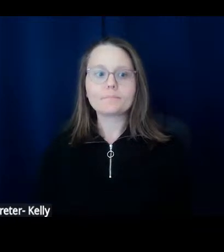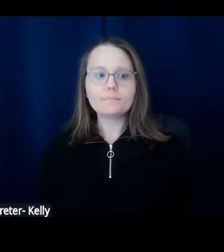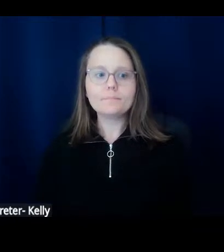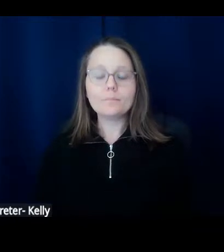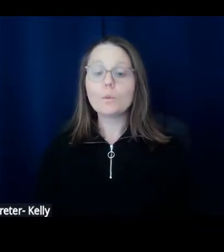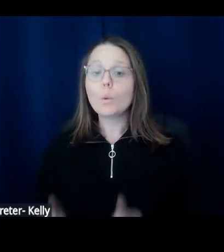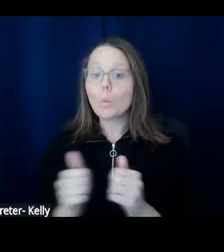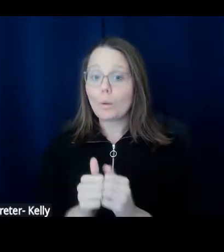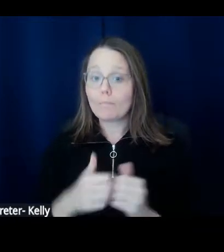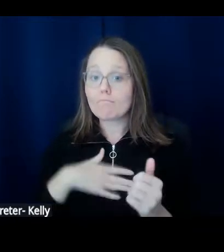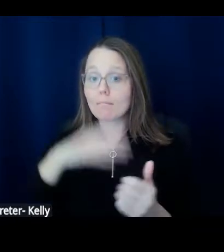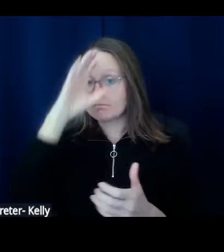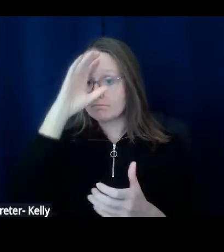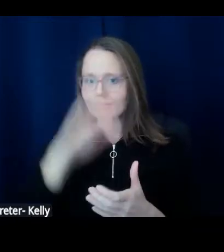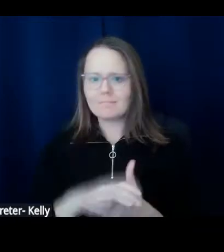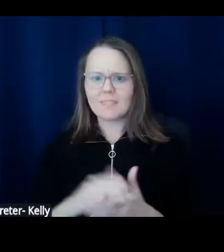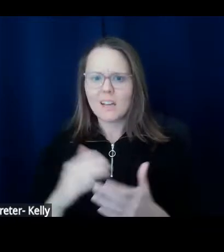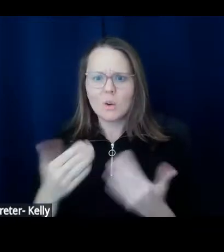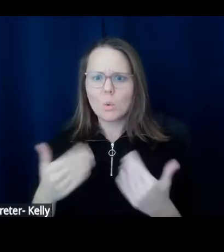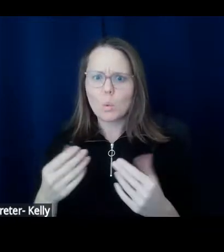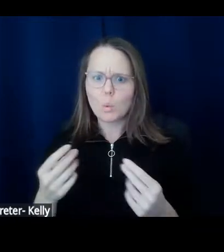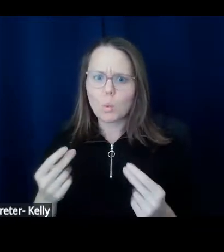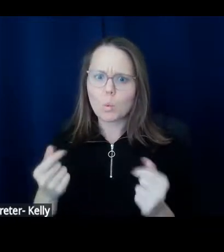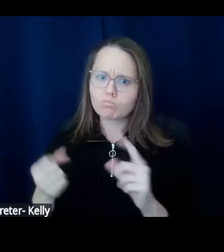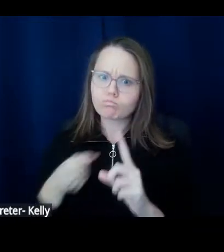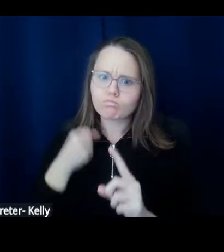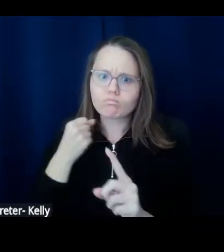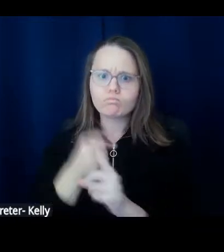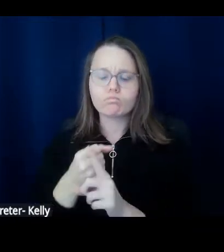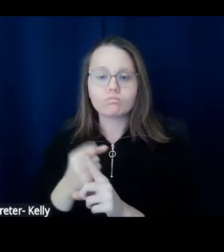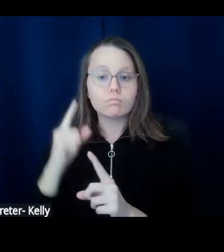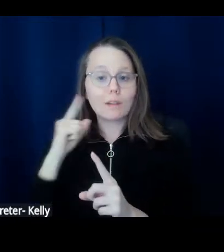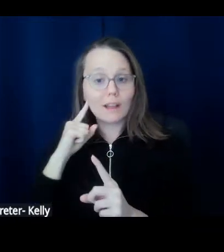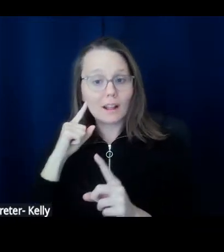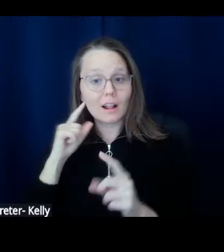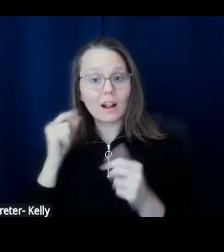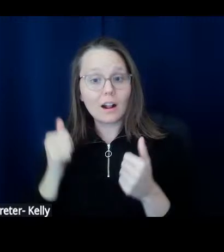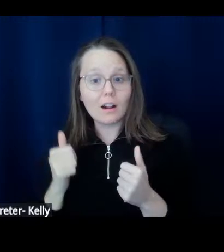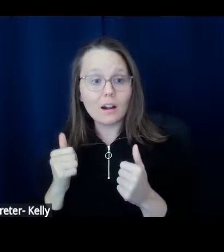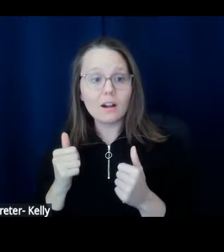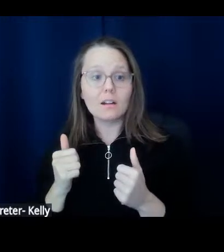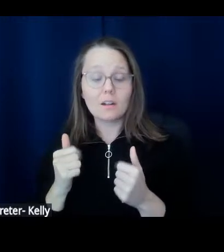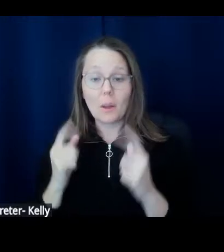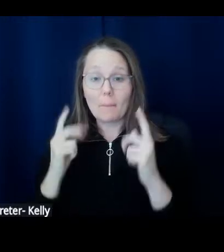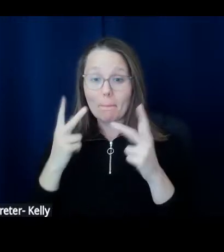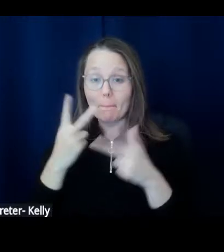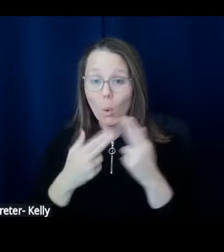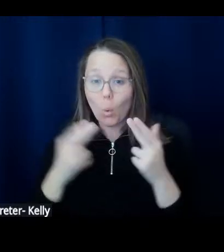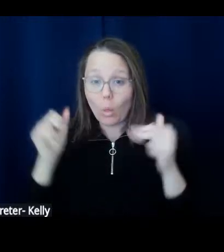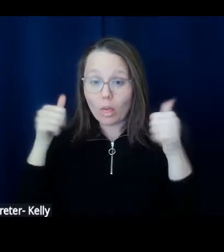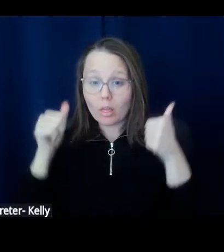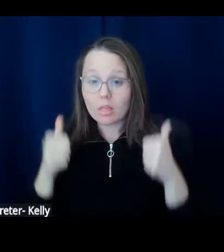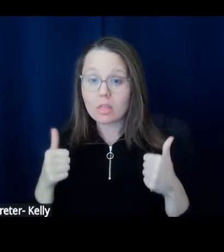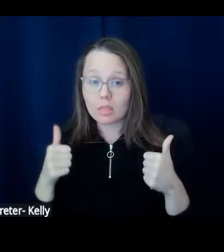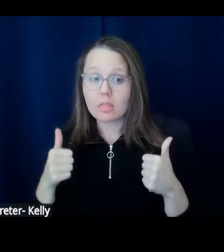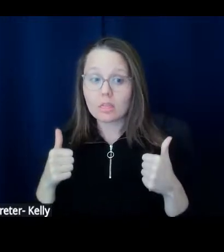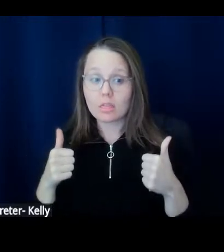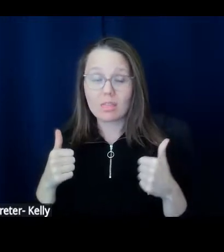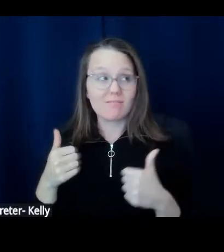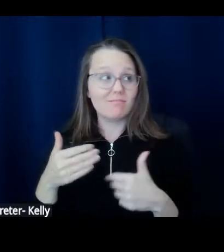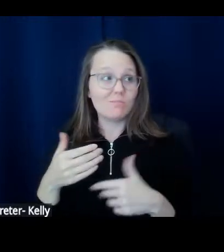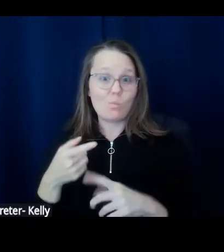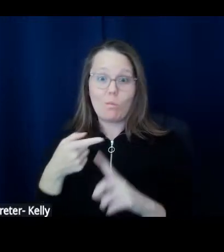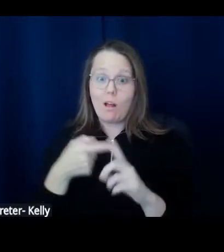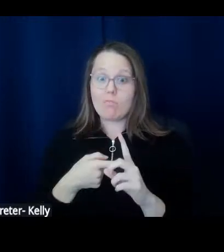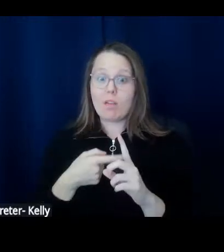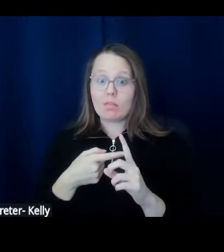like a sudden onset. He lost his hearing on both ears within 1 month.